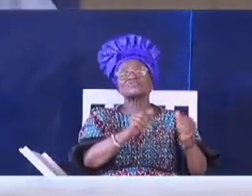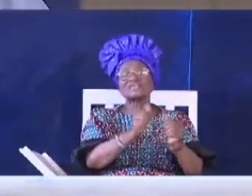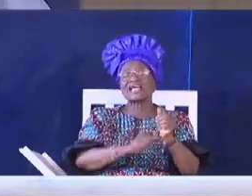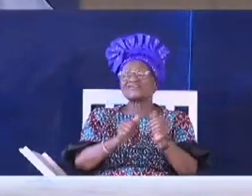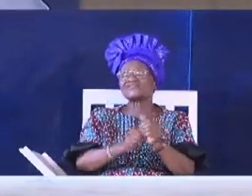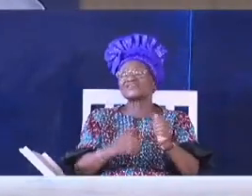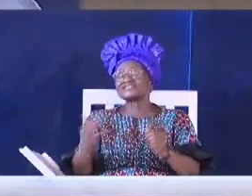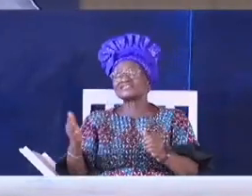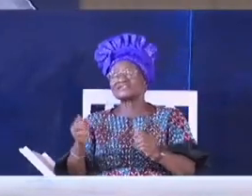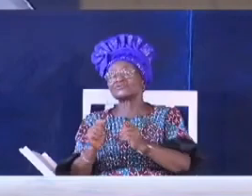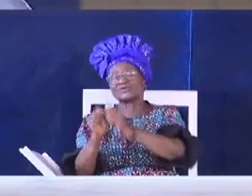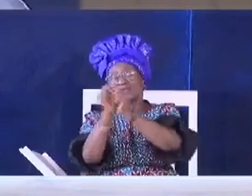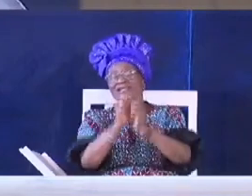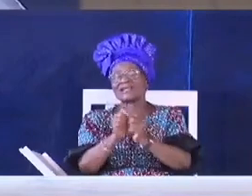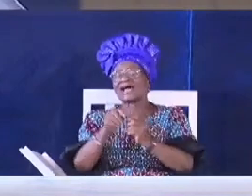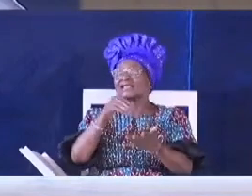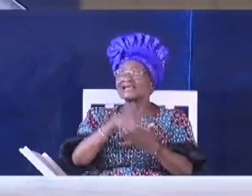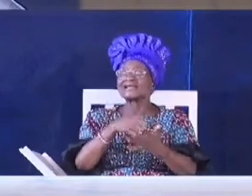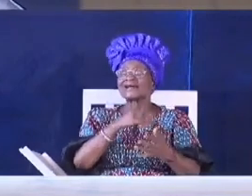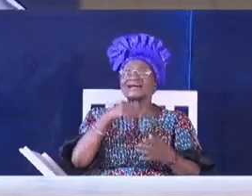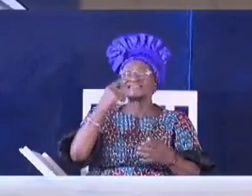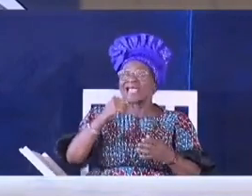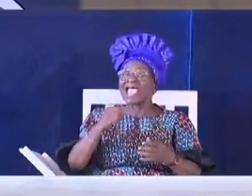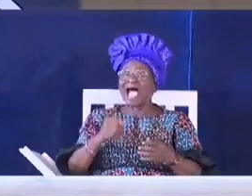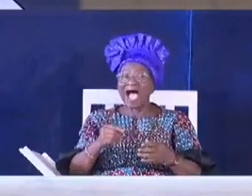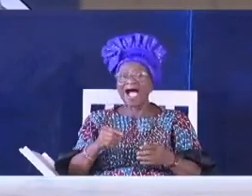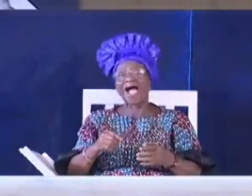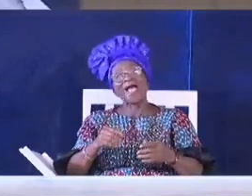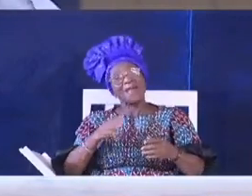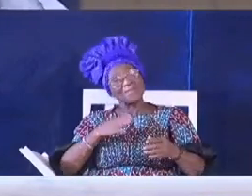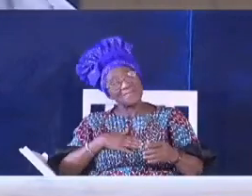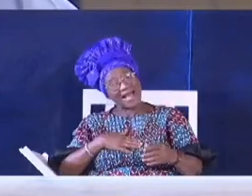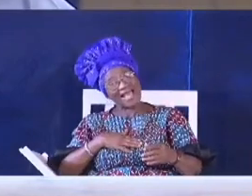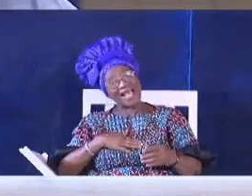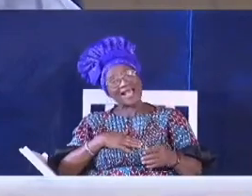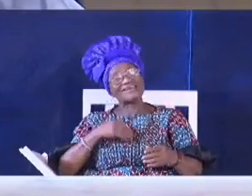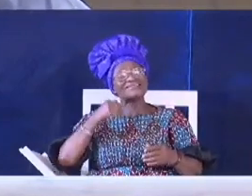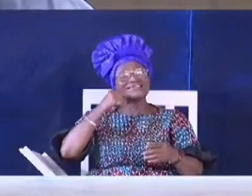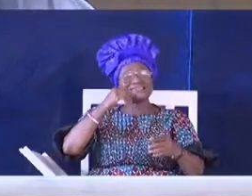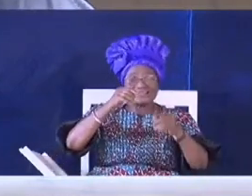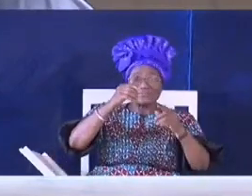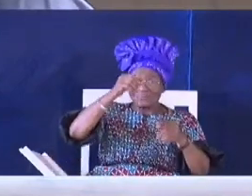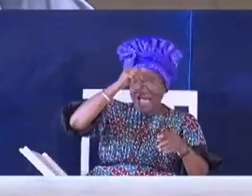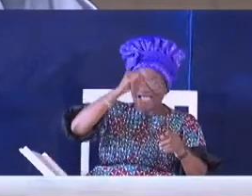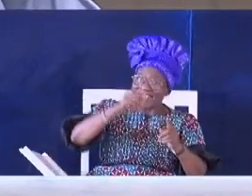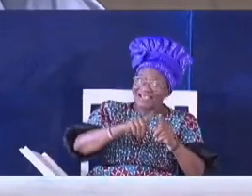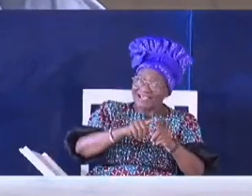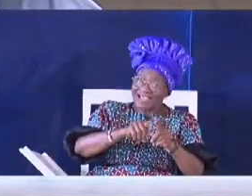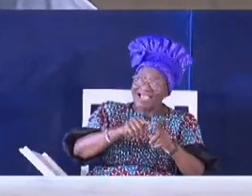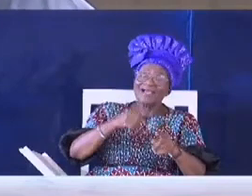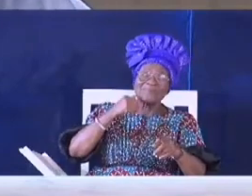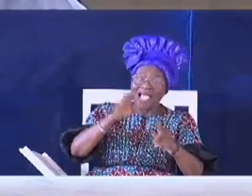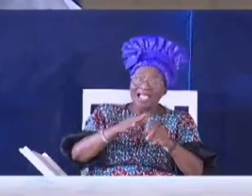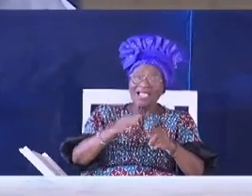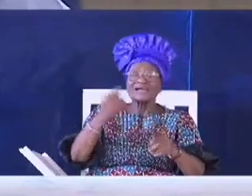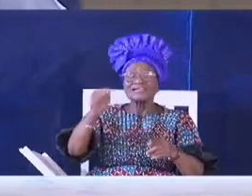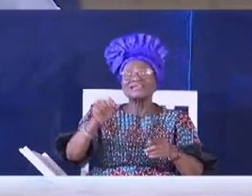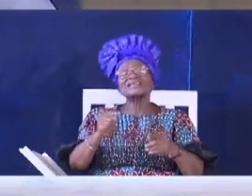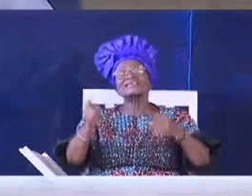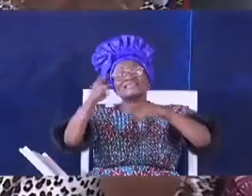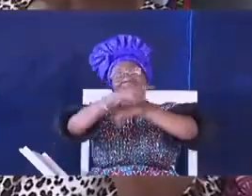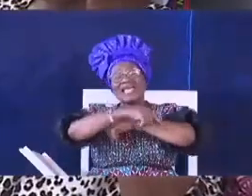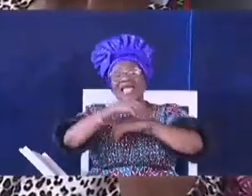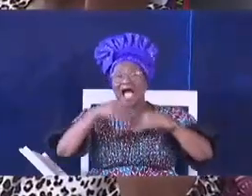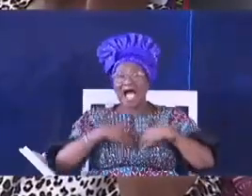my boy, hey, my girl, the day has come for you to begin to fulfill